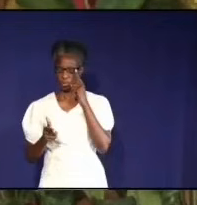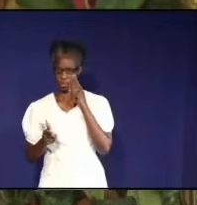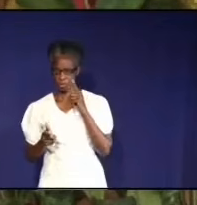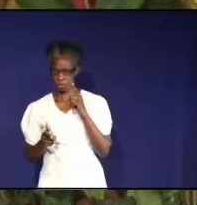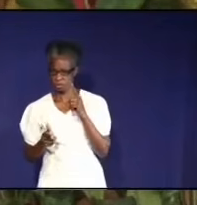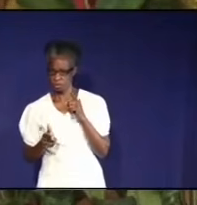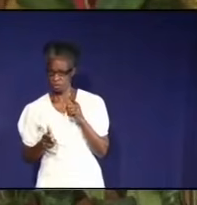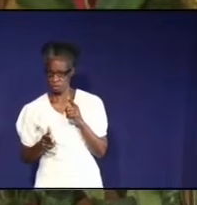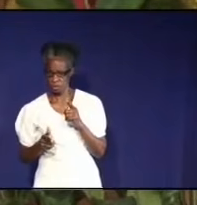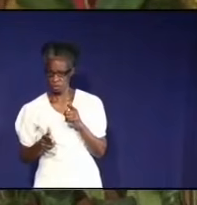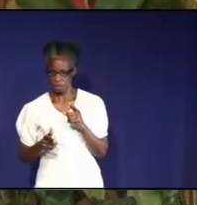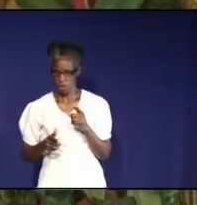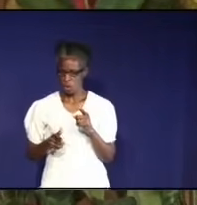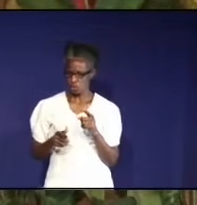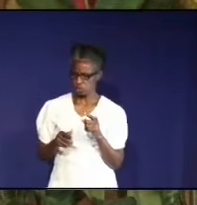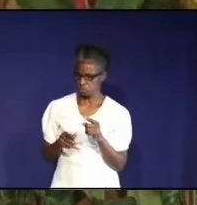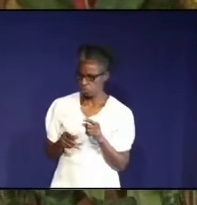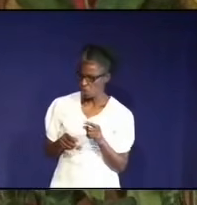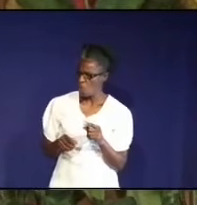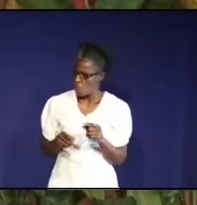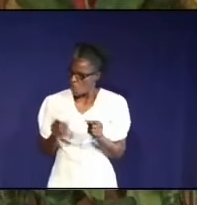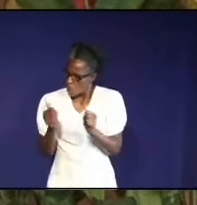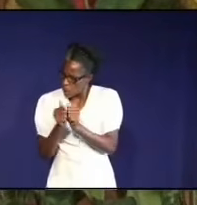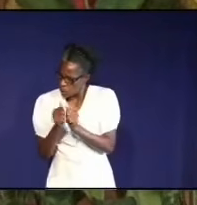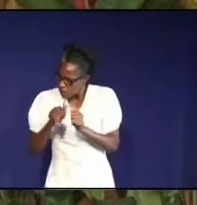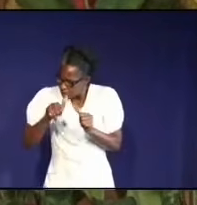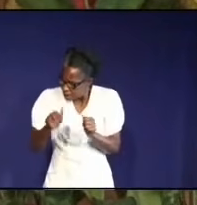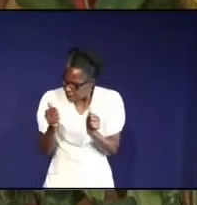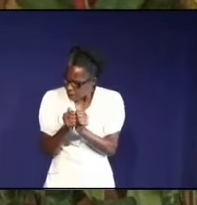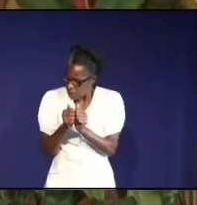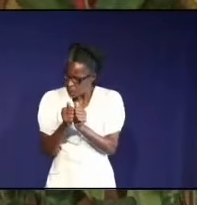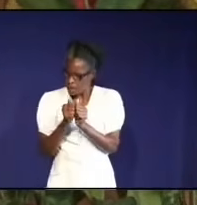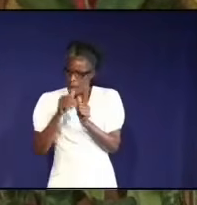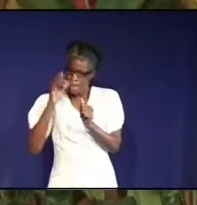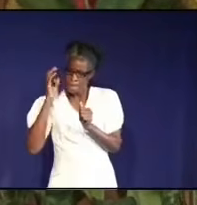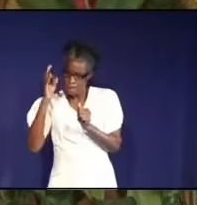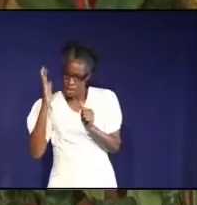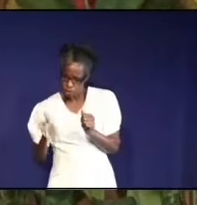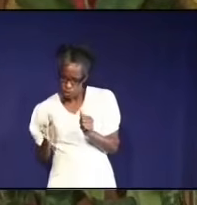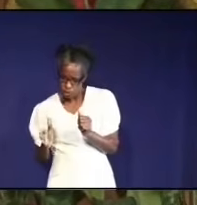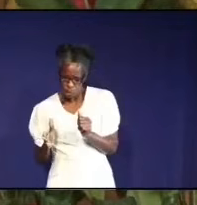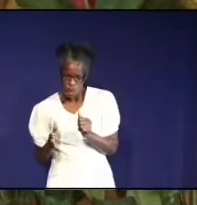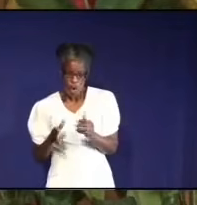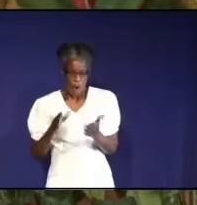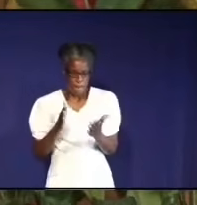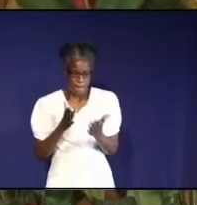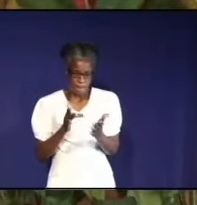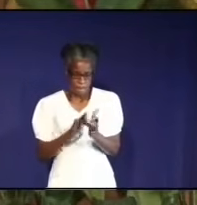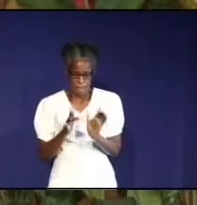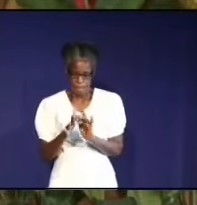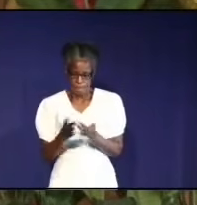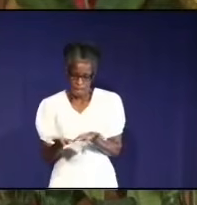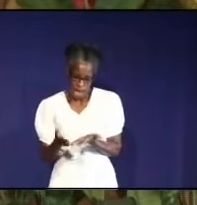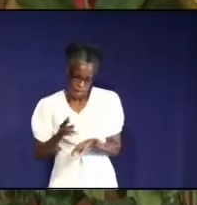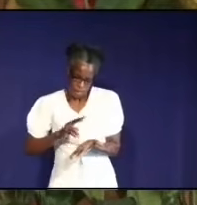to journey with me. We're going to the book of Revelation. What book did I say?